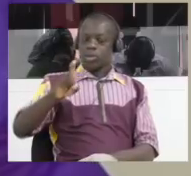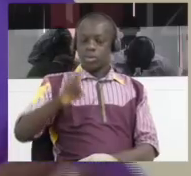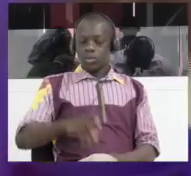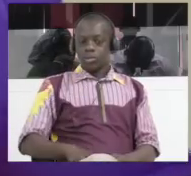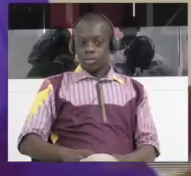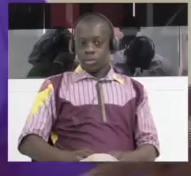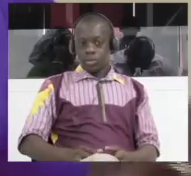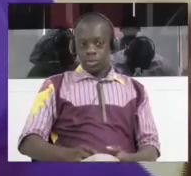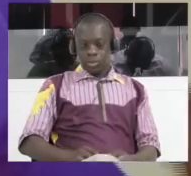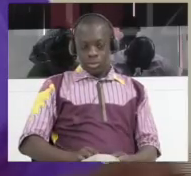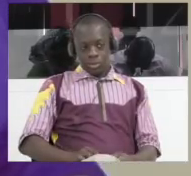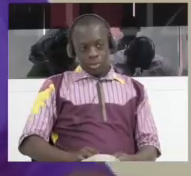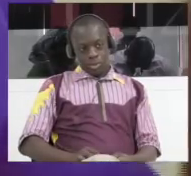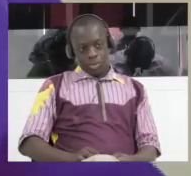hands.